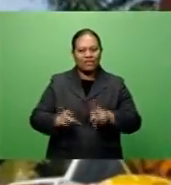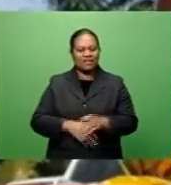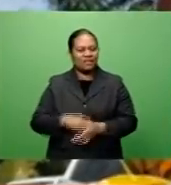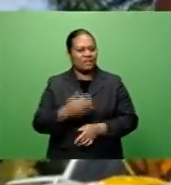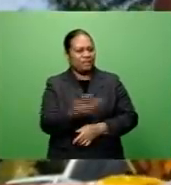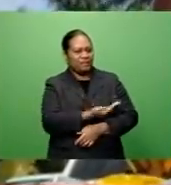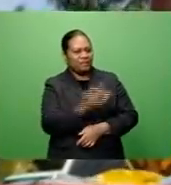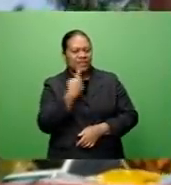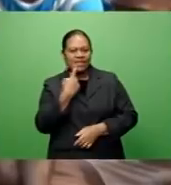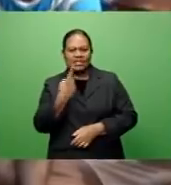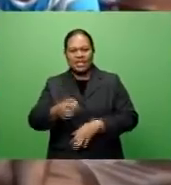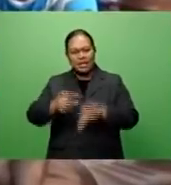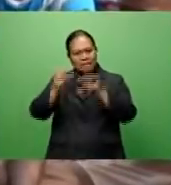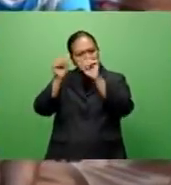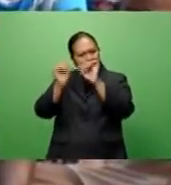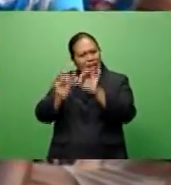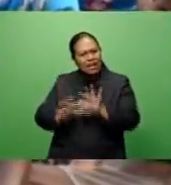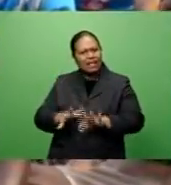attended the